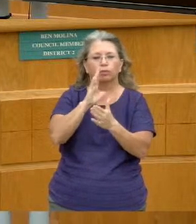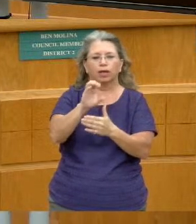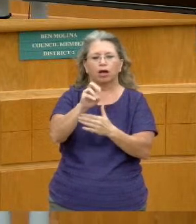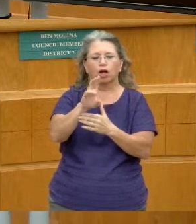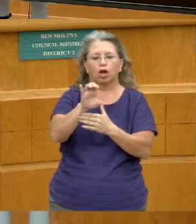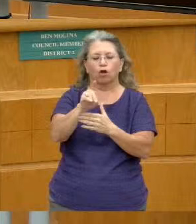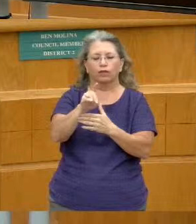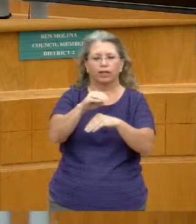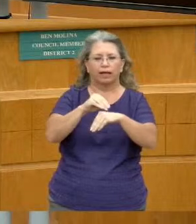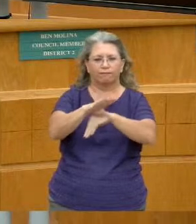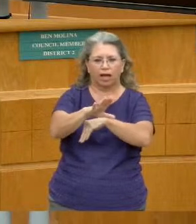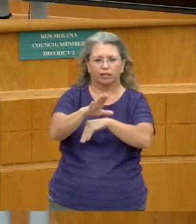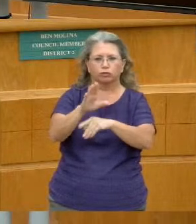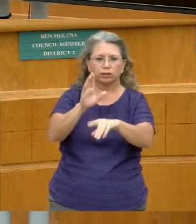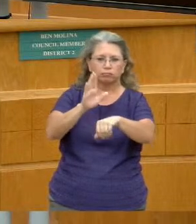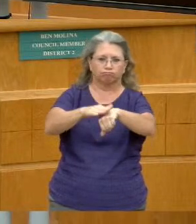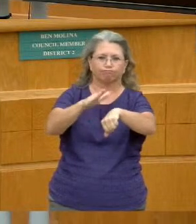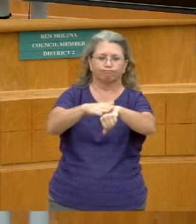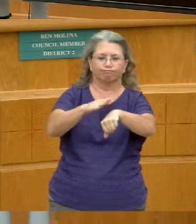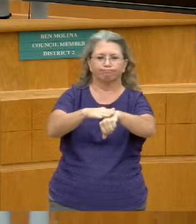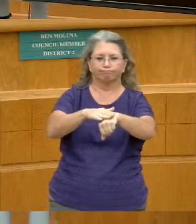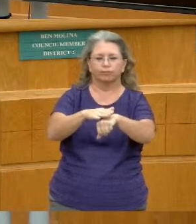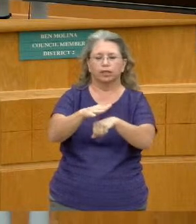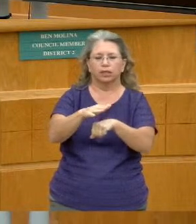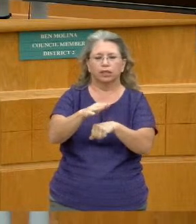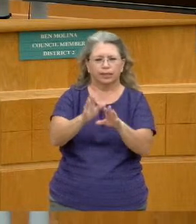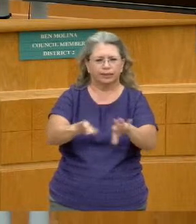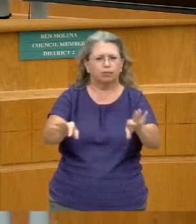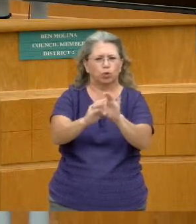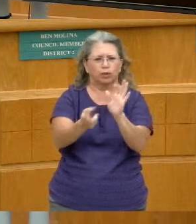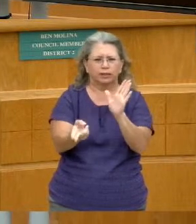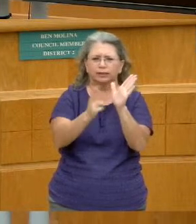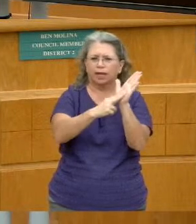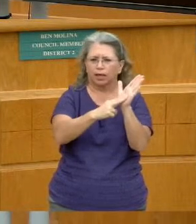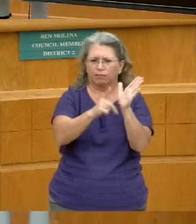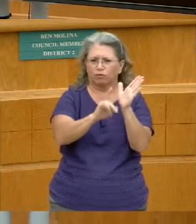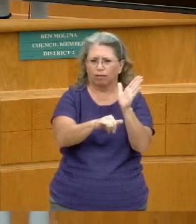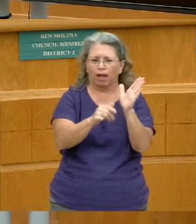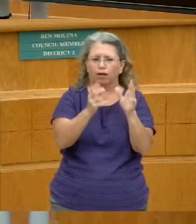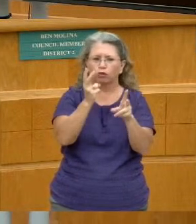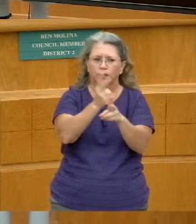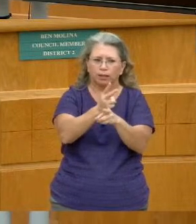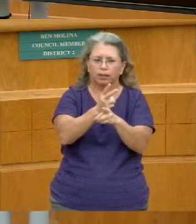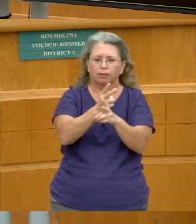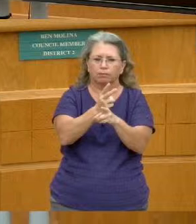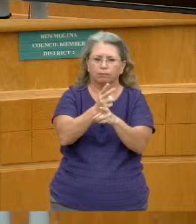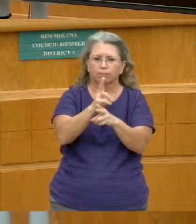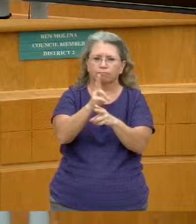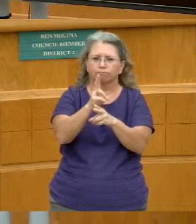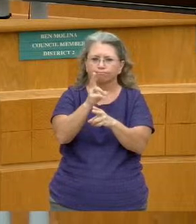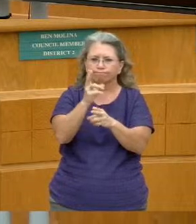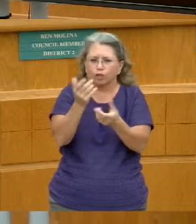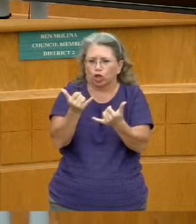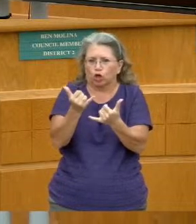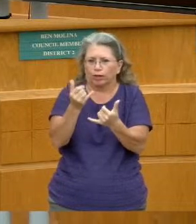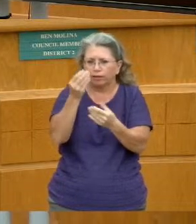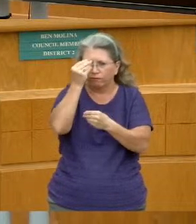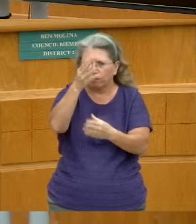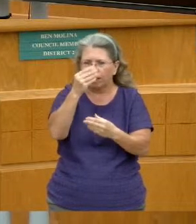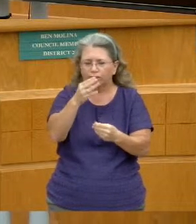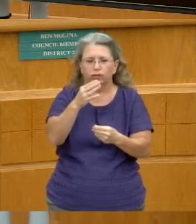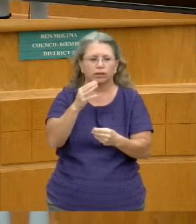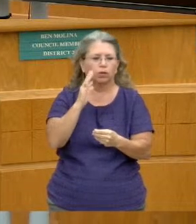it's going to be very important that you sign up so you can have the most up-to-date information. And we look forward to